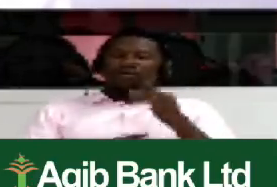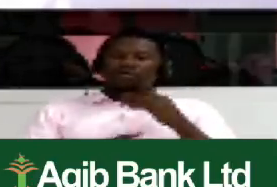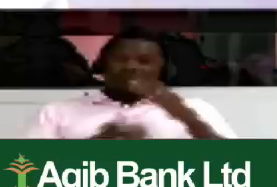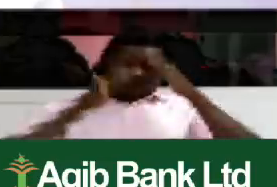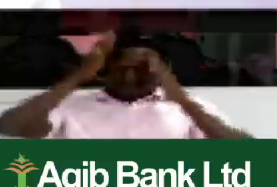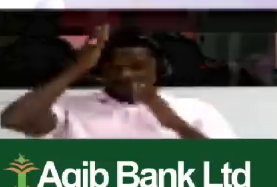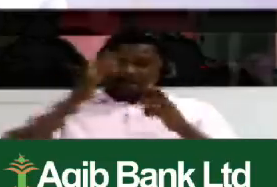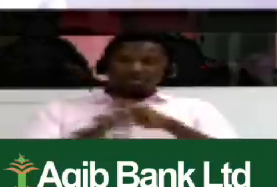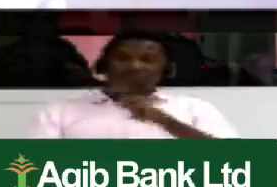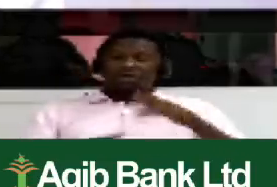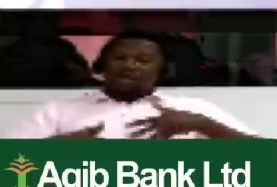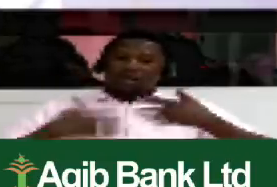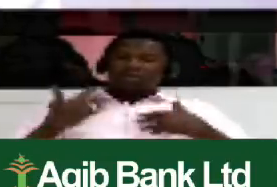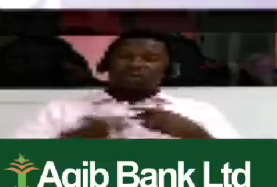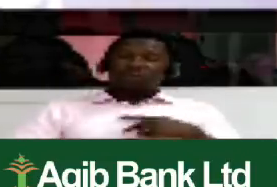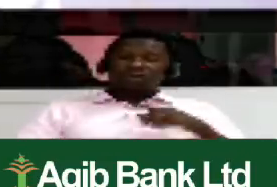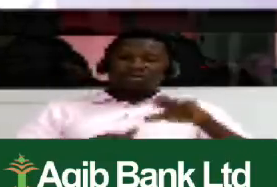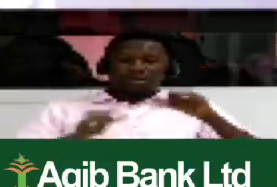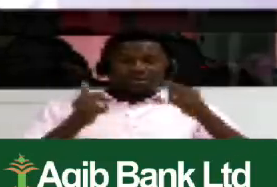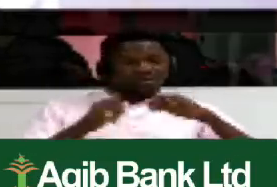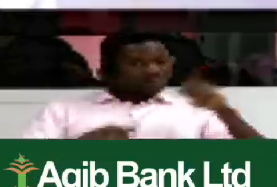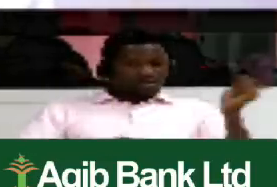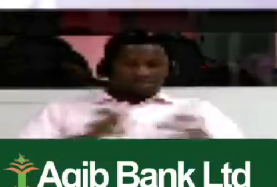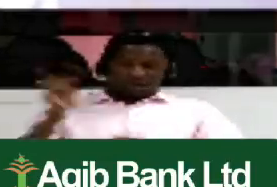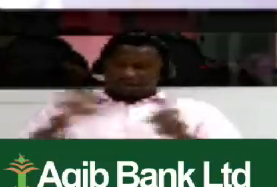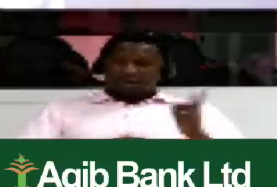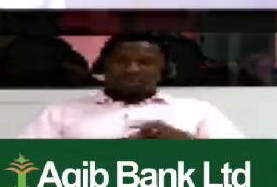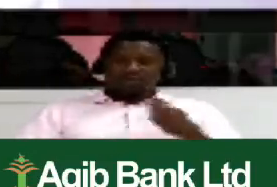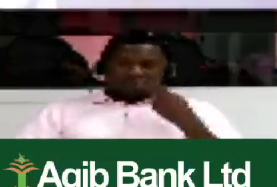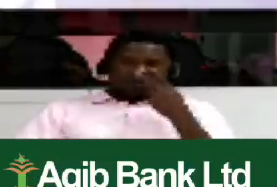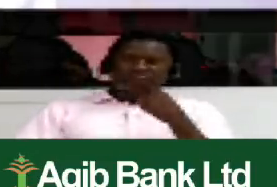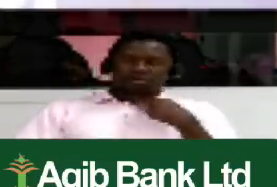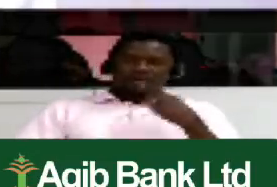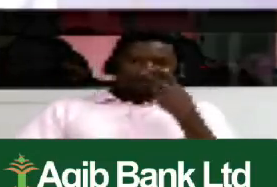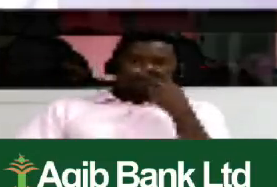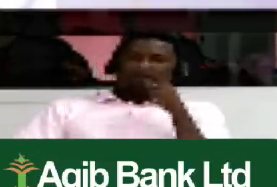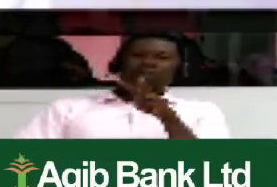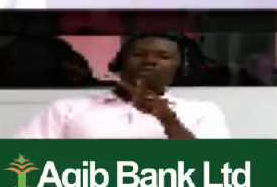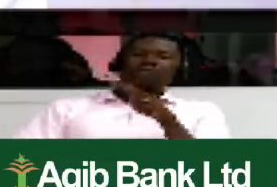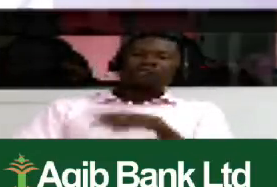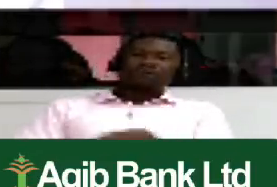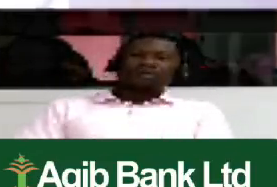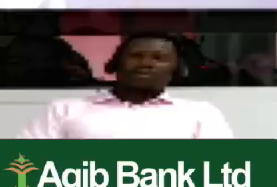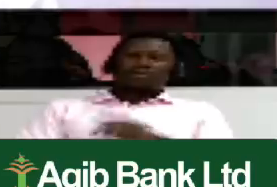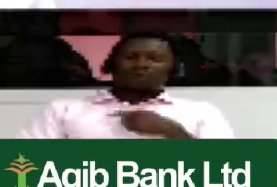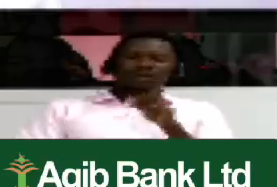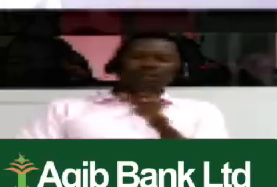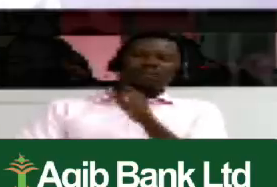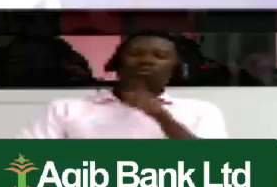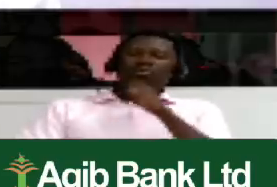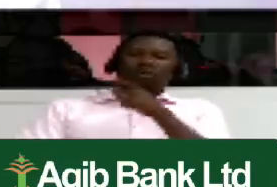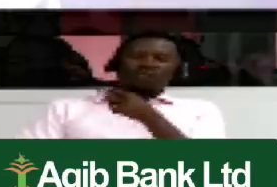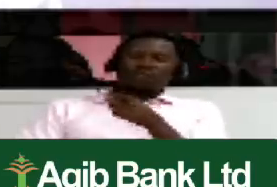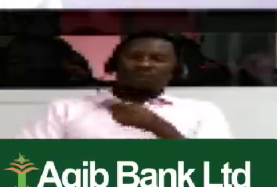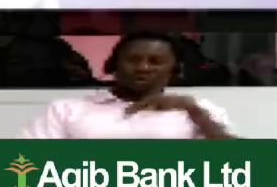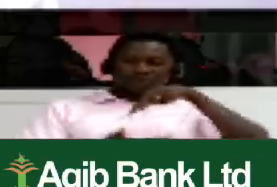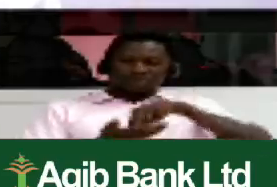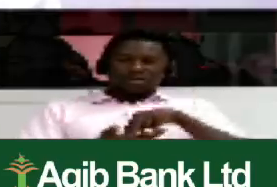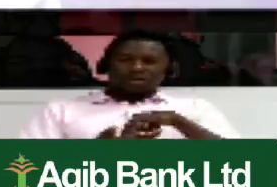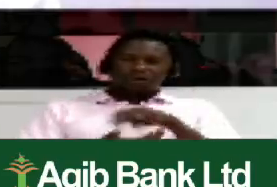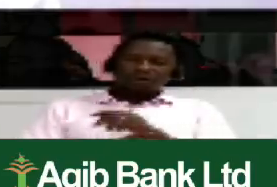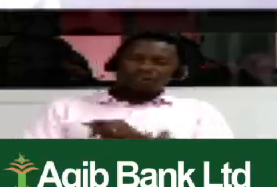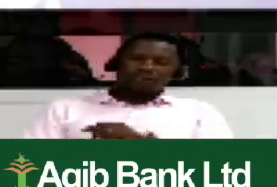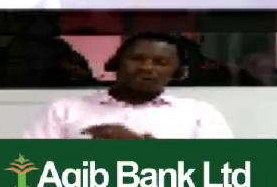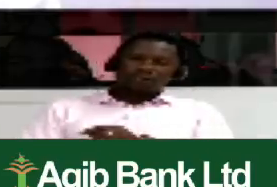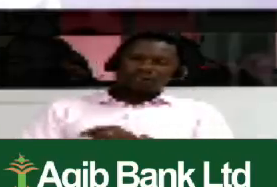soldiers, they are not satisfied, they will still hit him. I have seen that with my eyes. And then while this boy was standing,